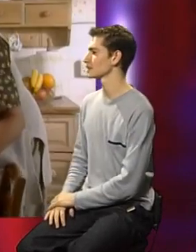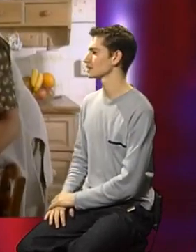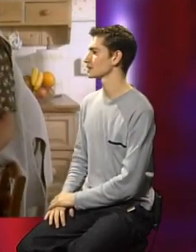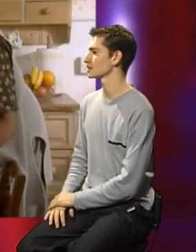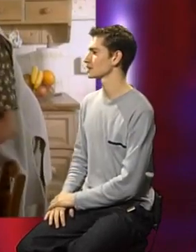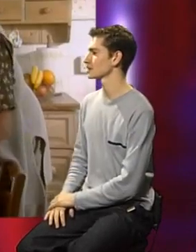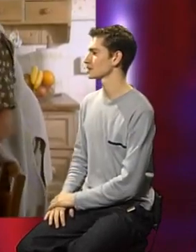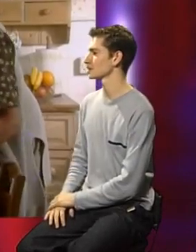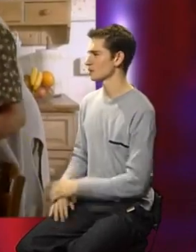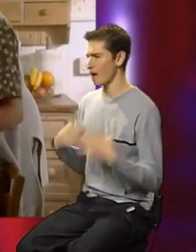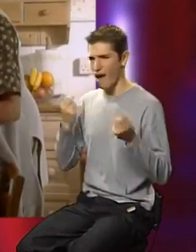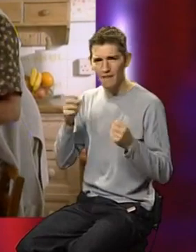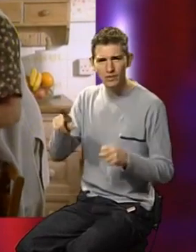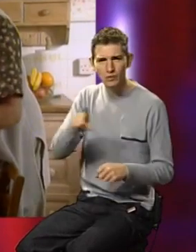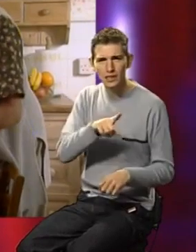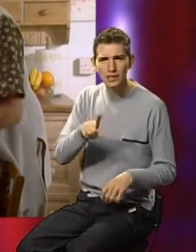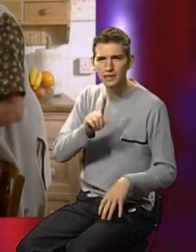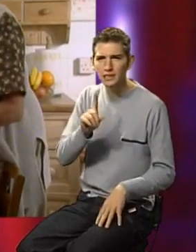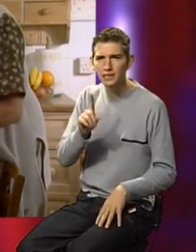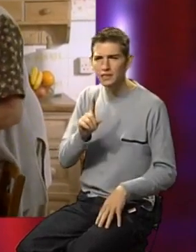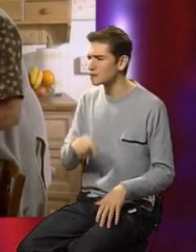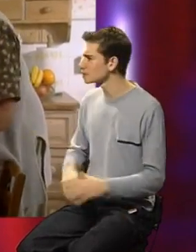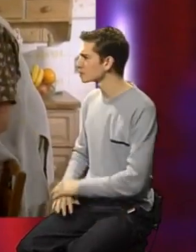have we got here? Oh.